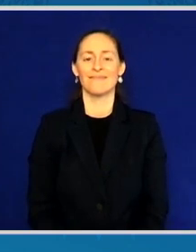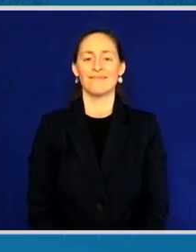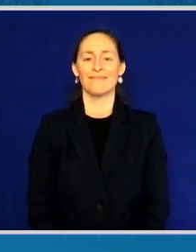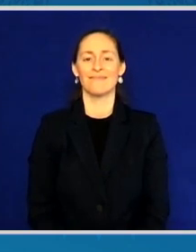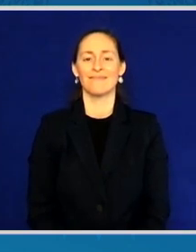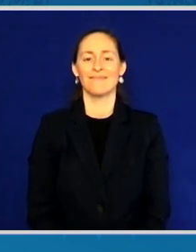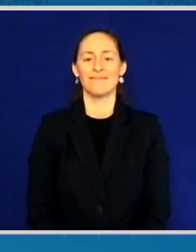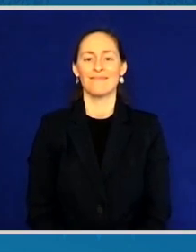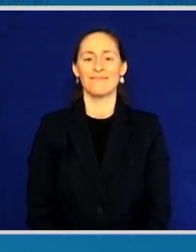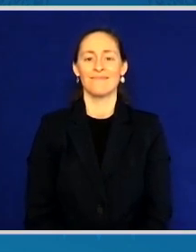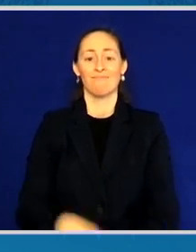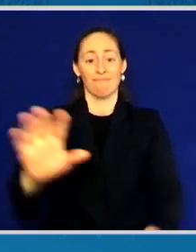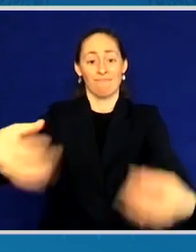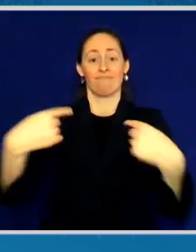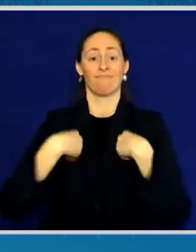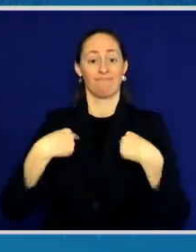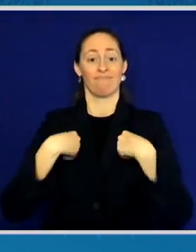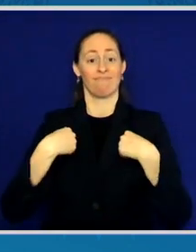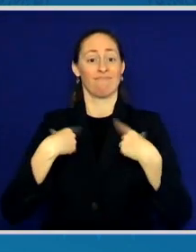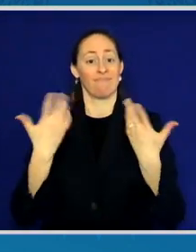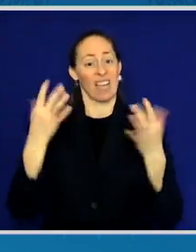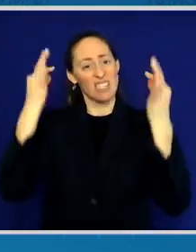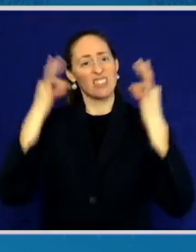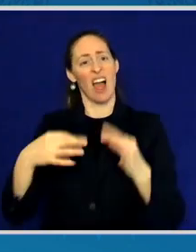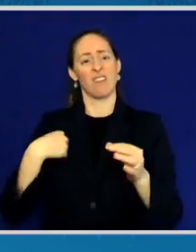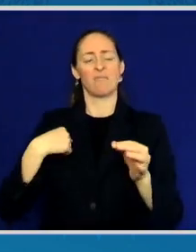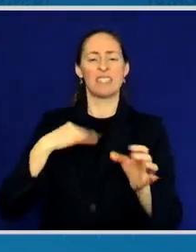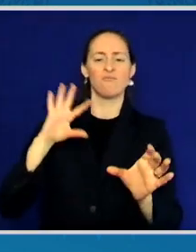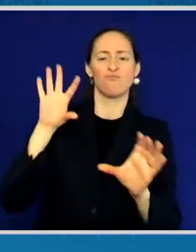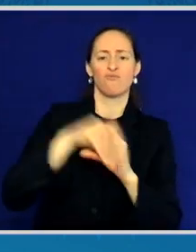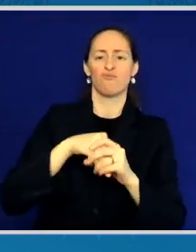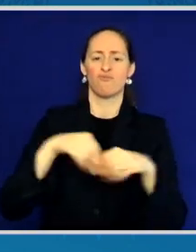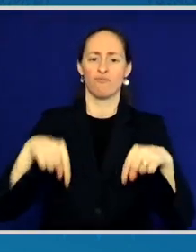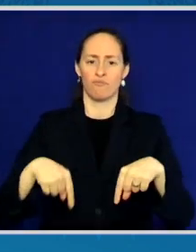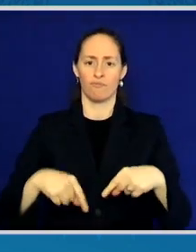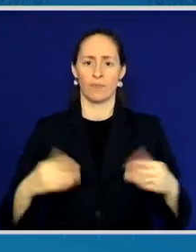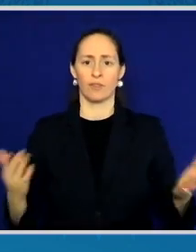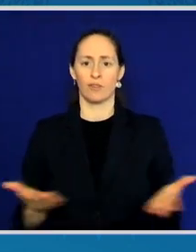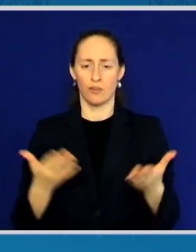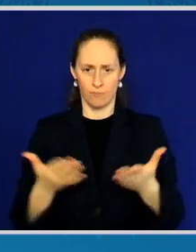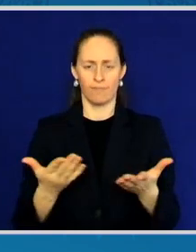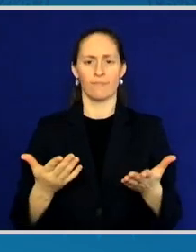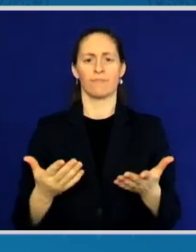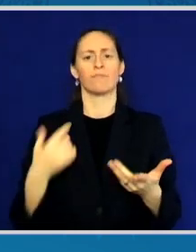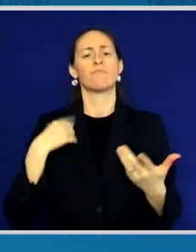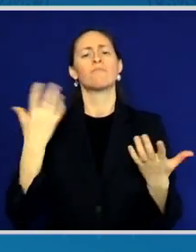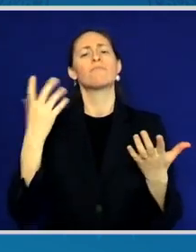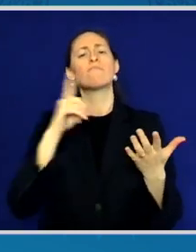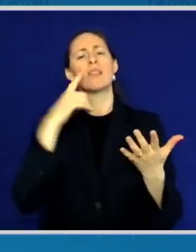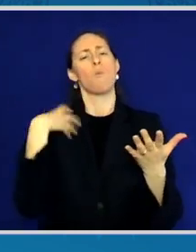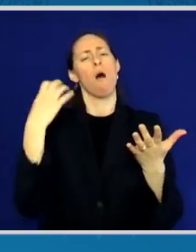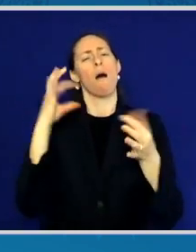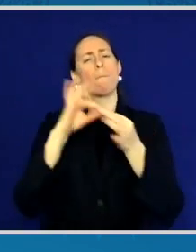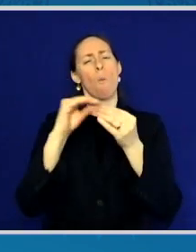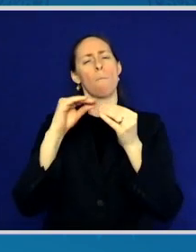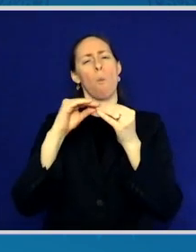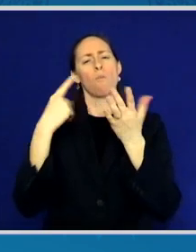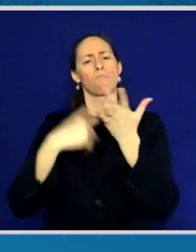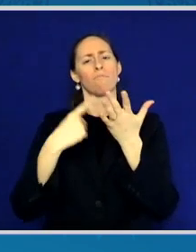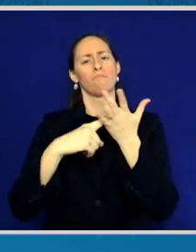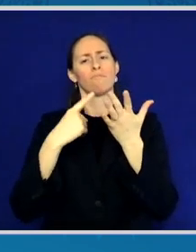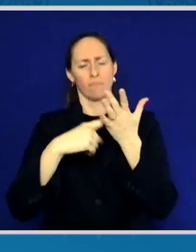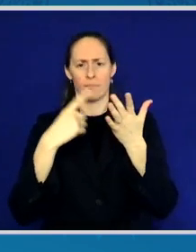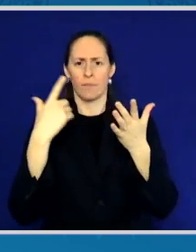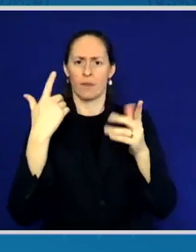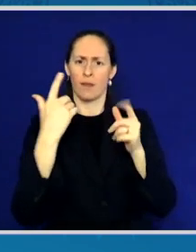to sit and talk with her about transit. And when you come to talk infrastructure in Cincinnati, you talk from transit